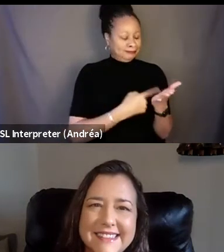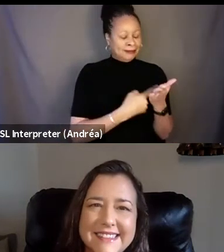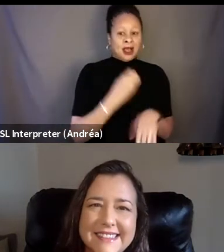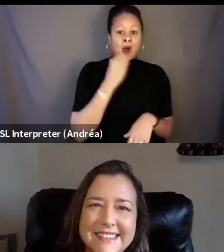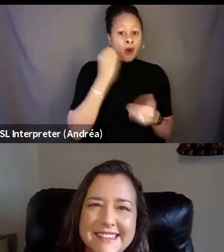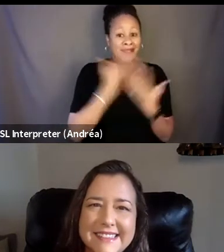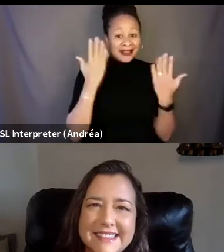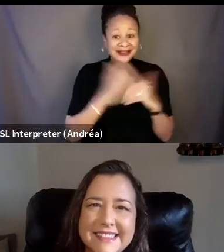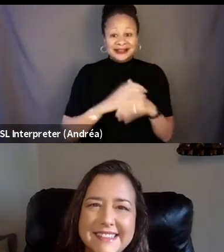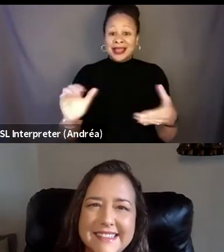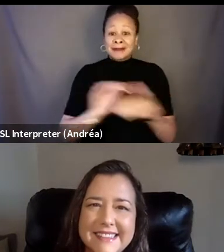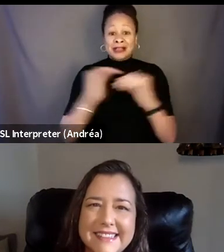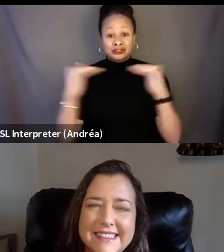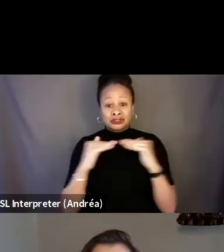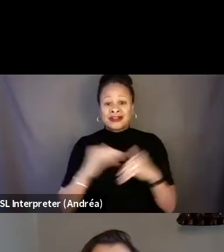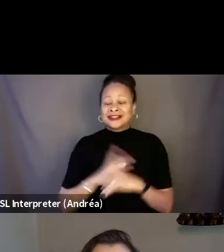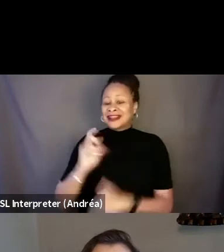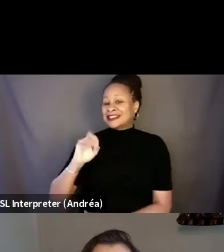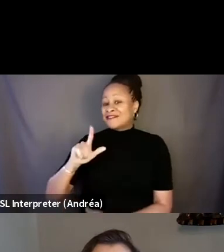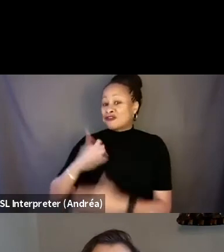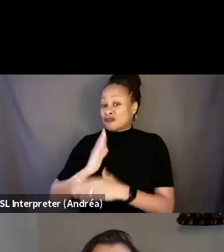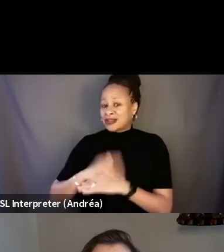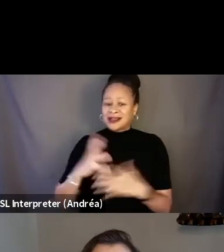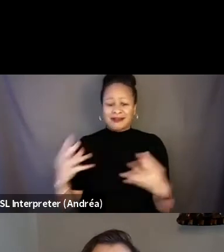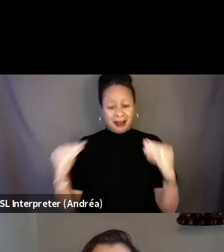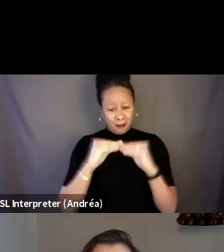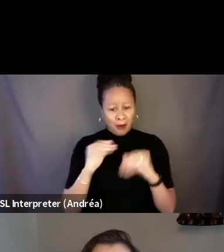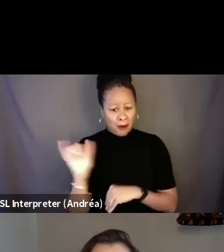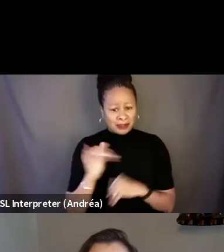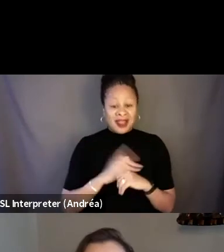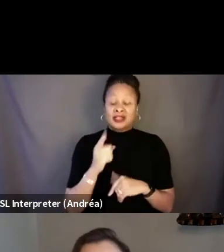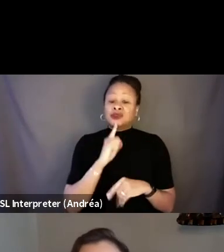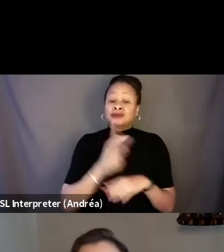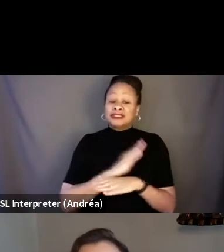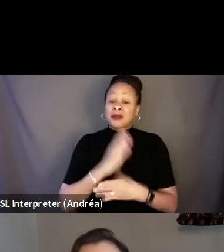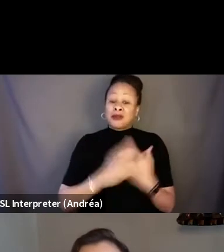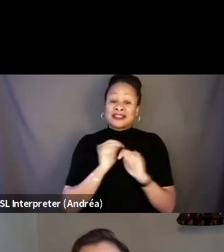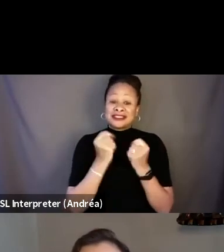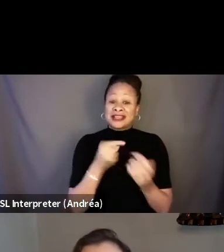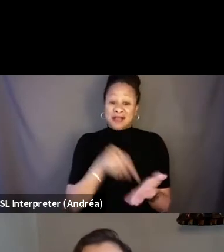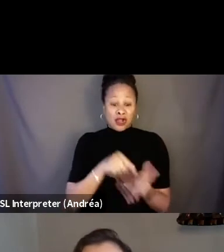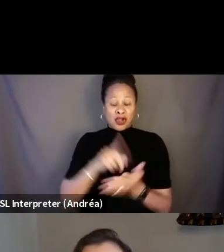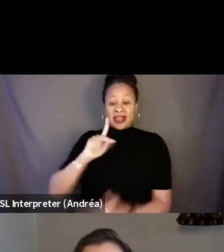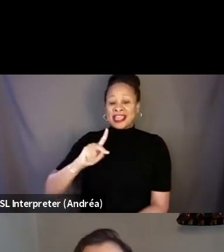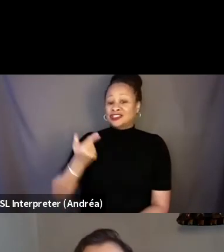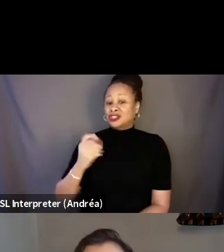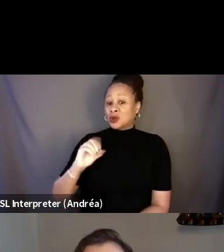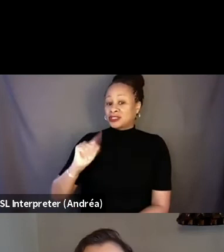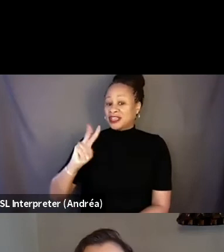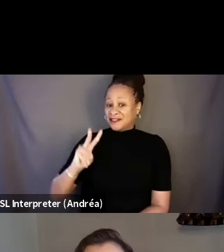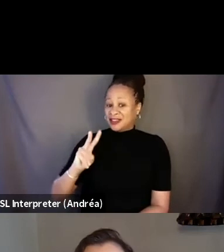homelessness, marriage equality, civil rights issues, and much more. She was actually part of the team that earned KGO-TV a